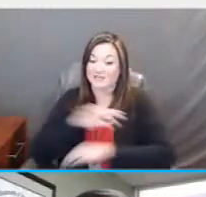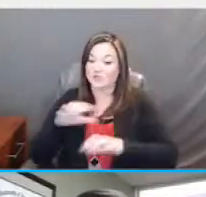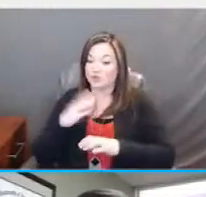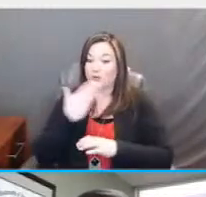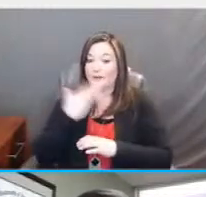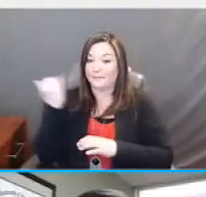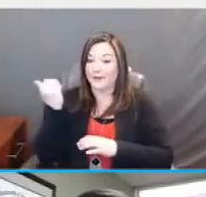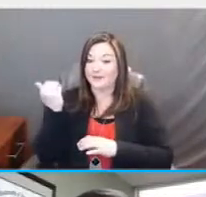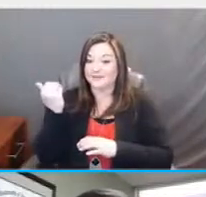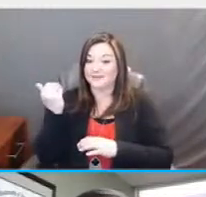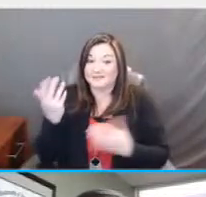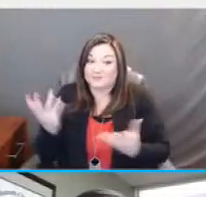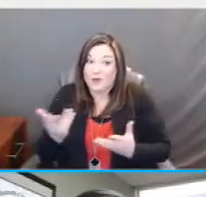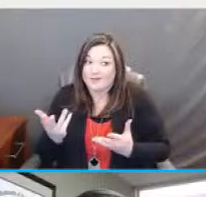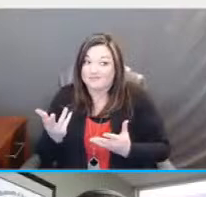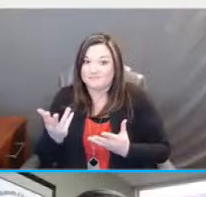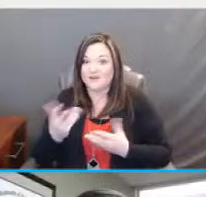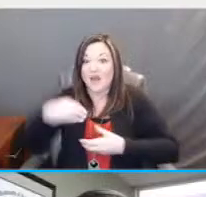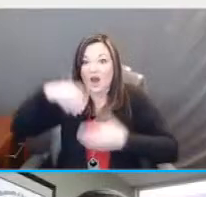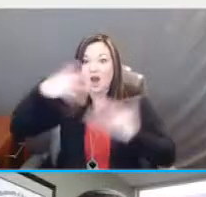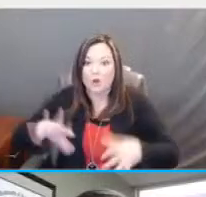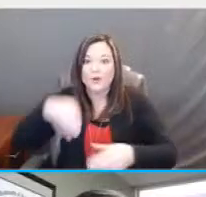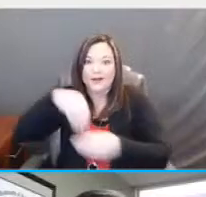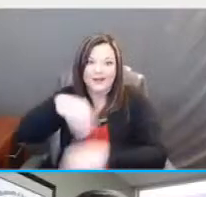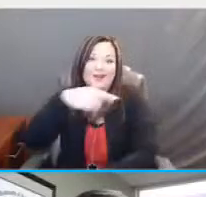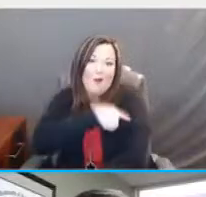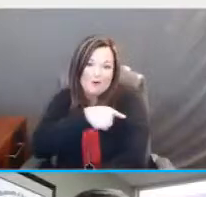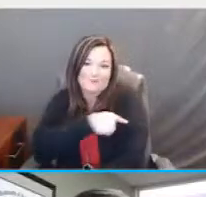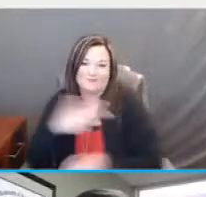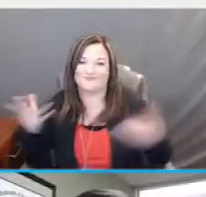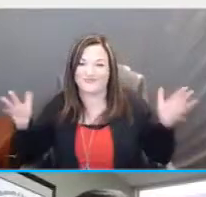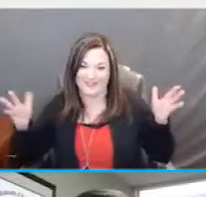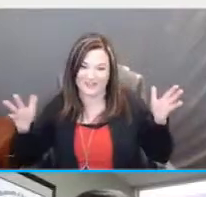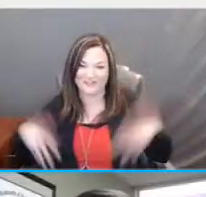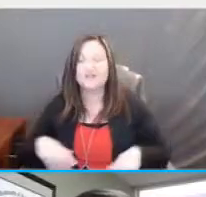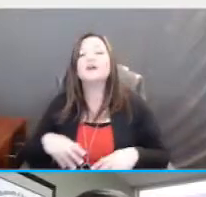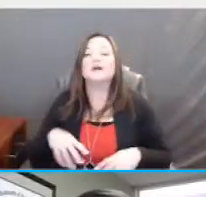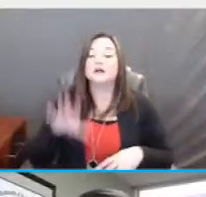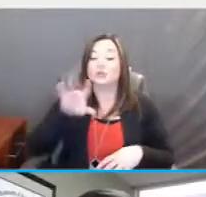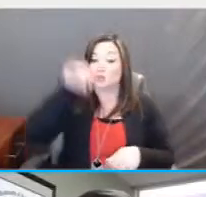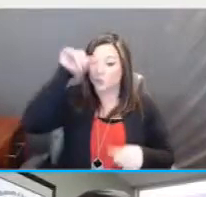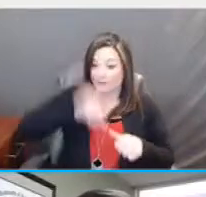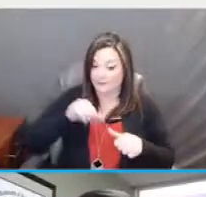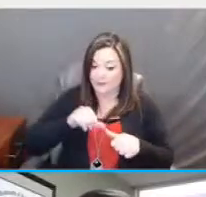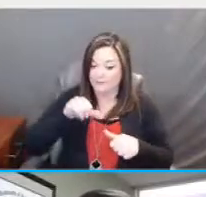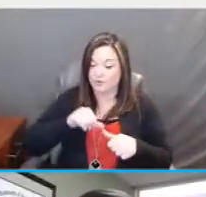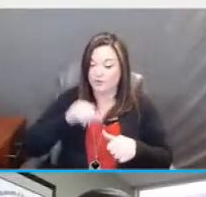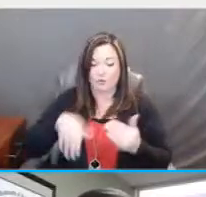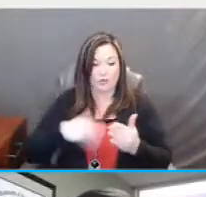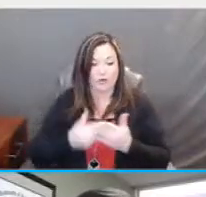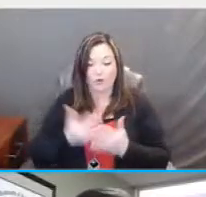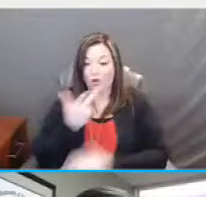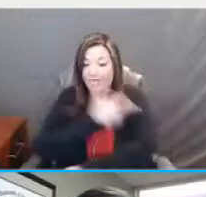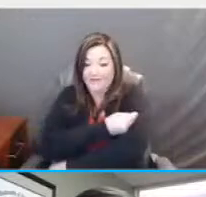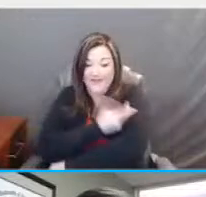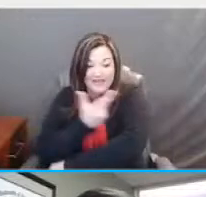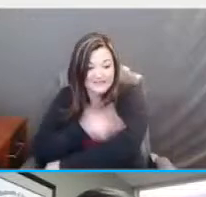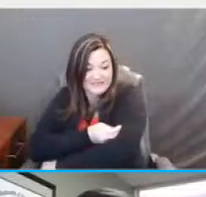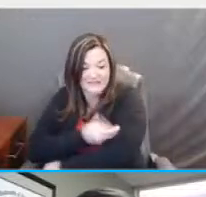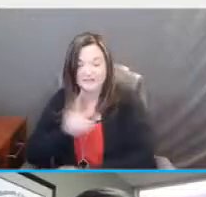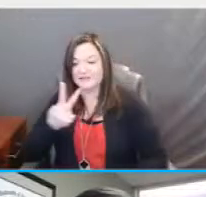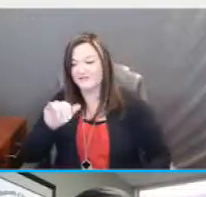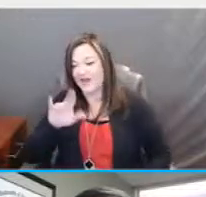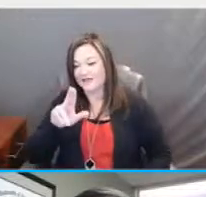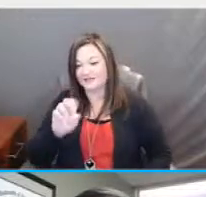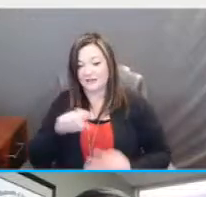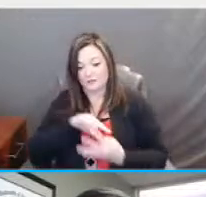good is the one that's in somebody's arm. And I think from the thing to remember with all of these vaccines, the 4 that we've talked